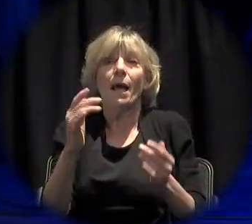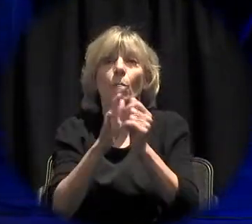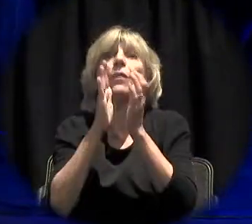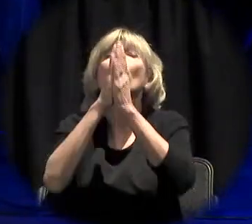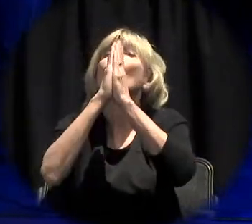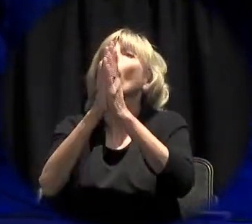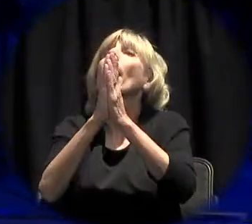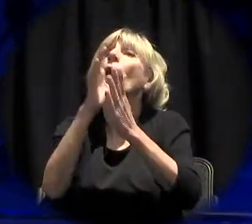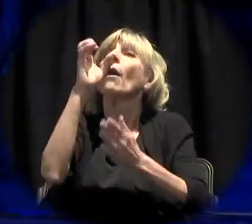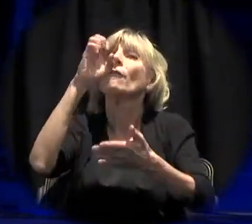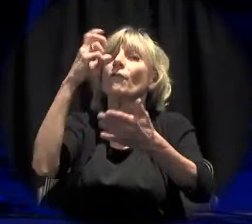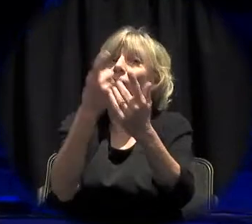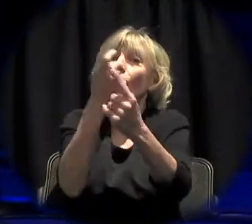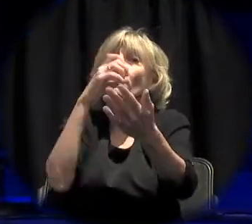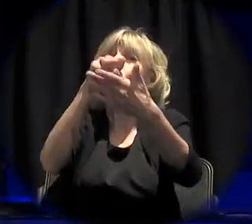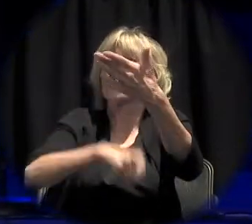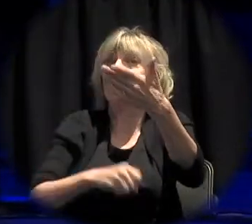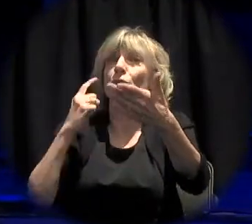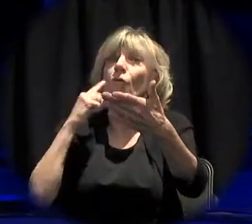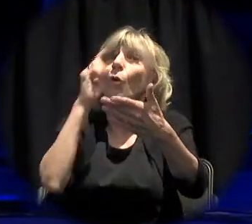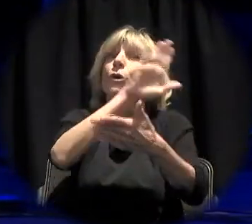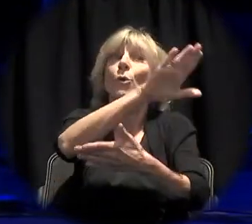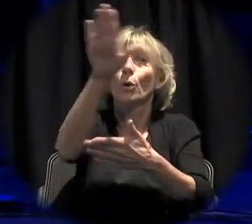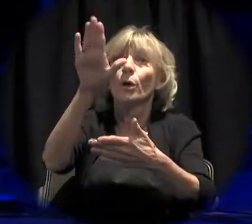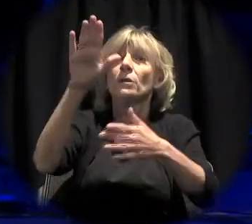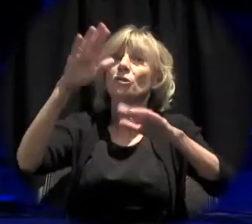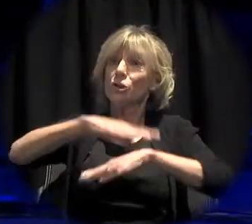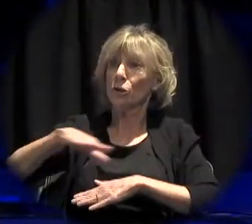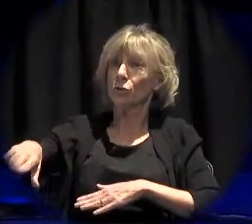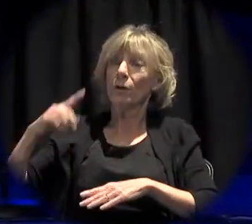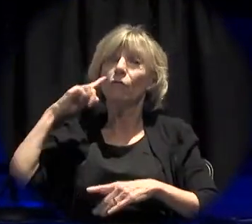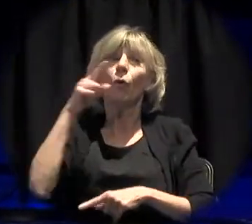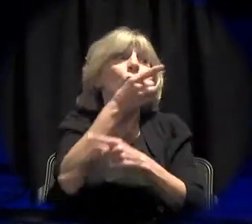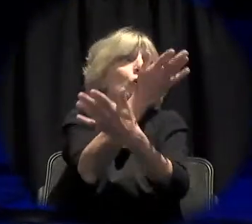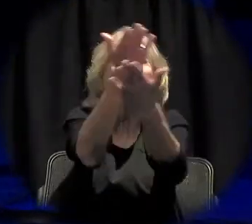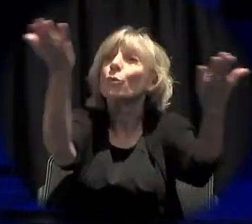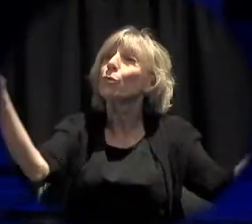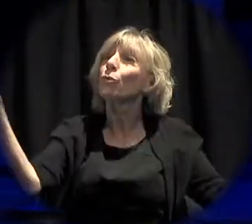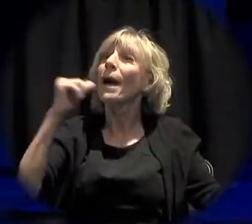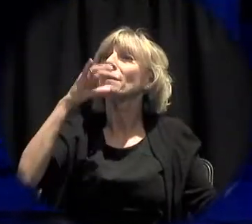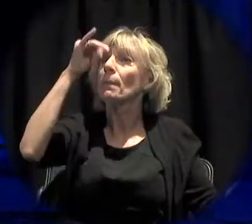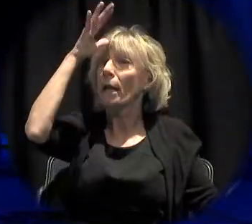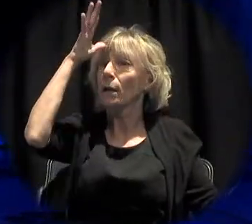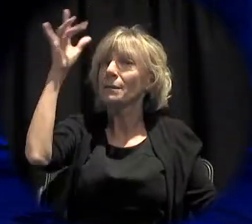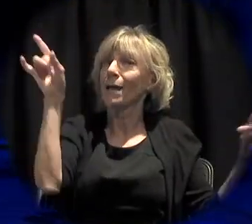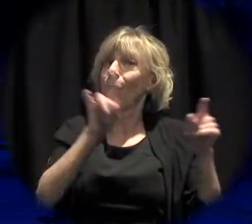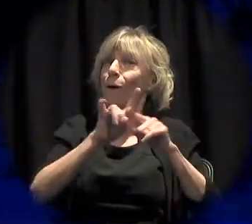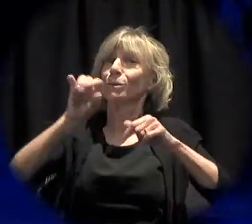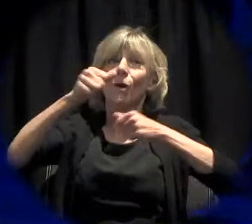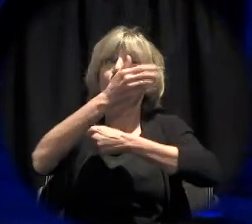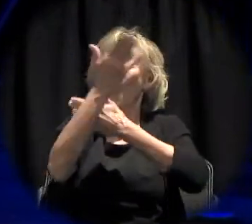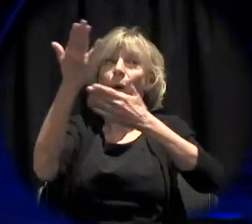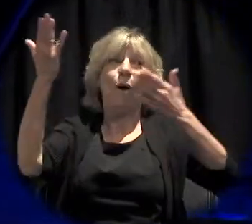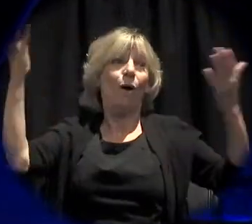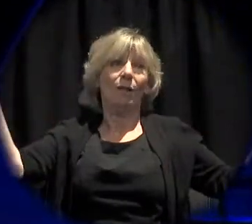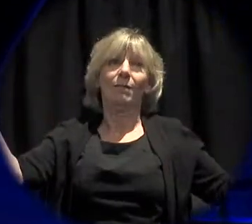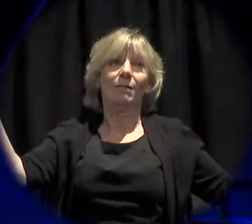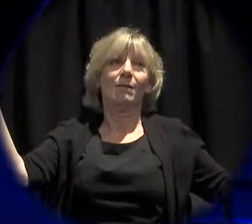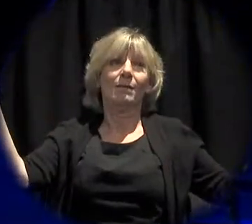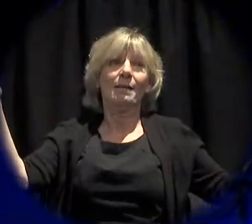Scripture over your children, over you as parents, and over all of you, whether you're a parent or not.